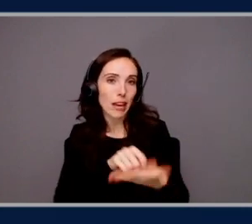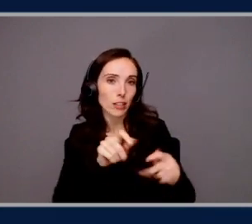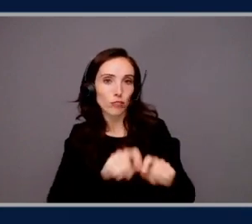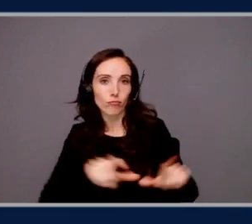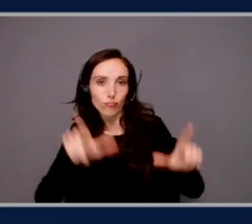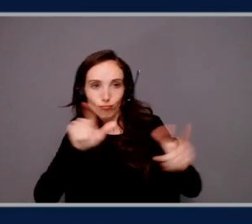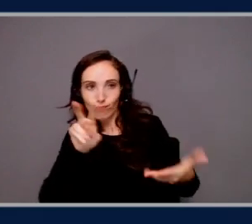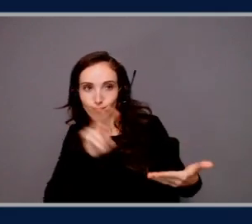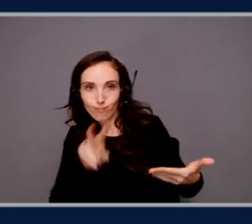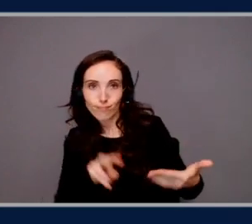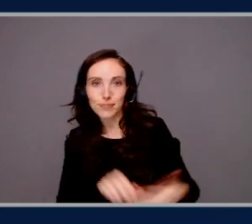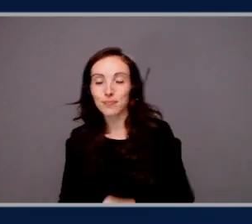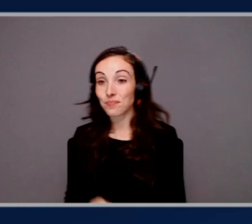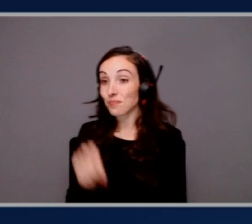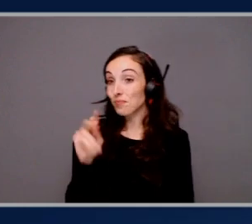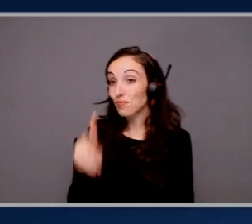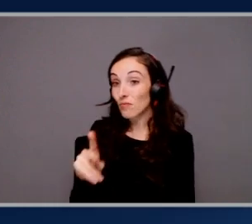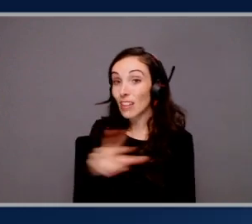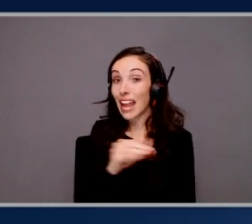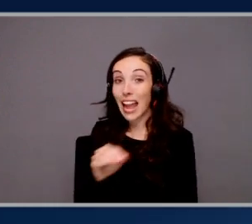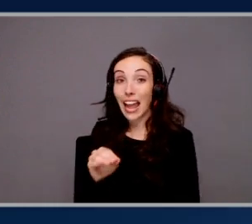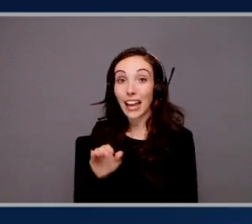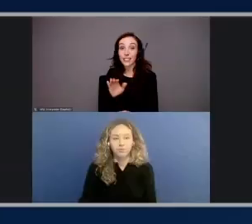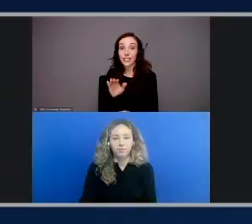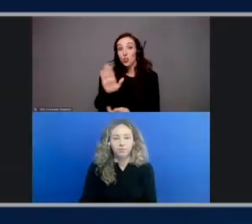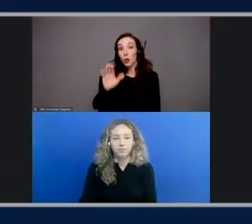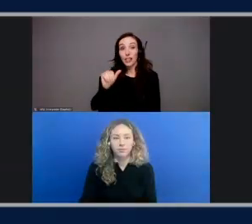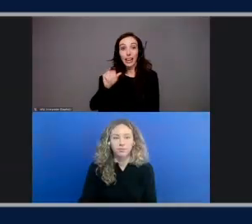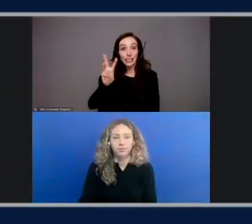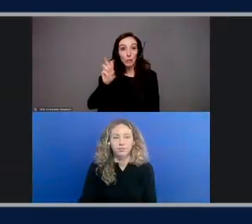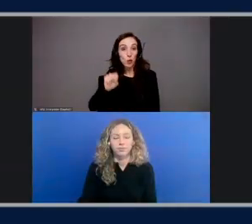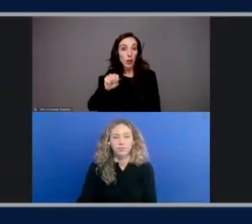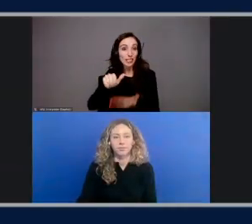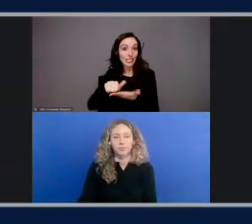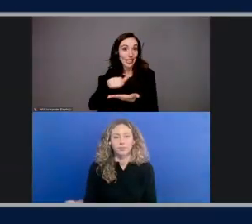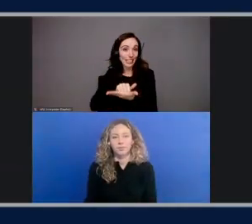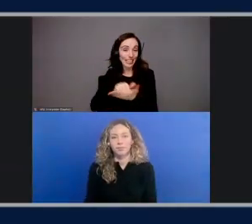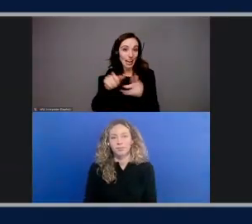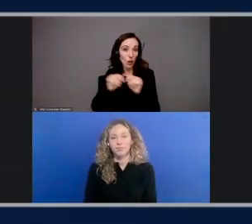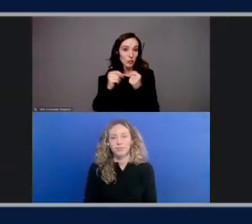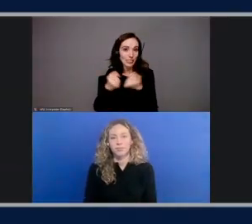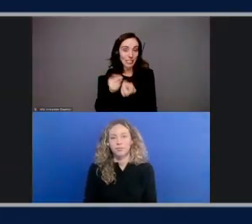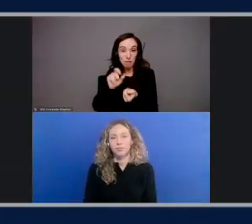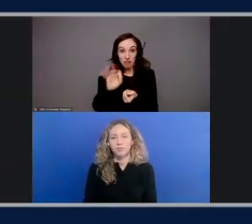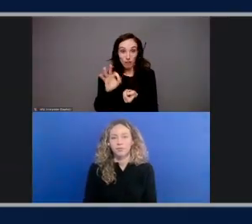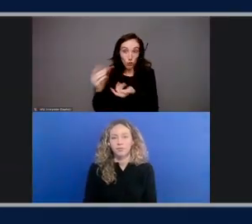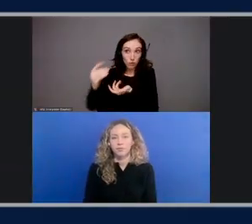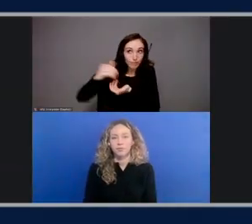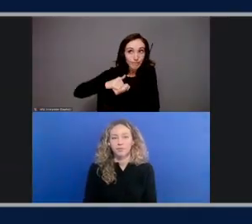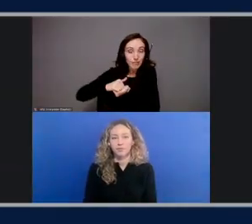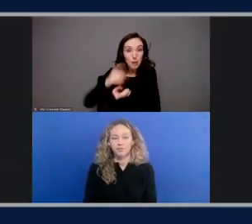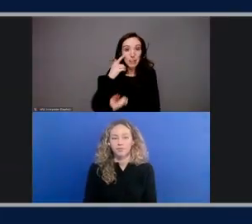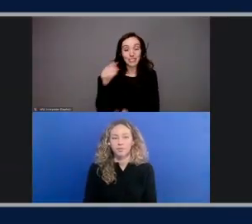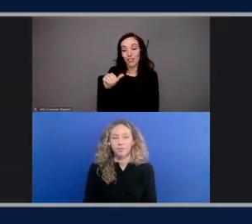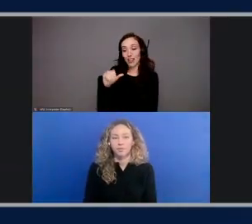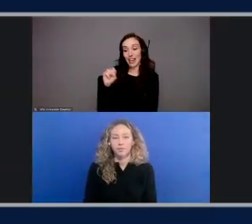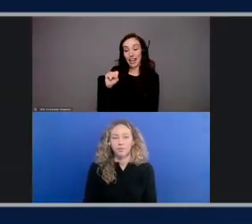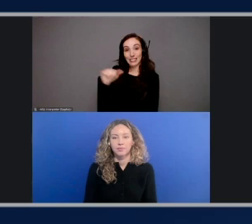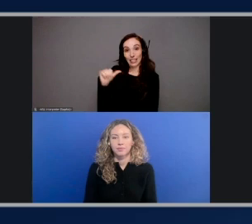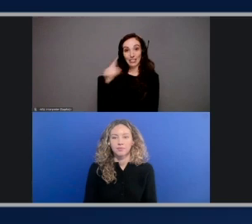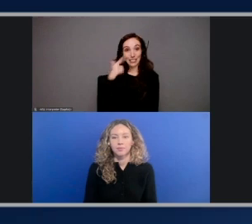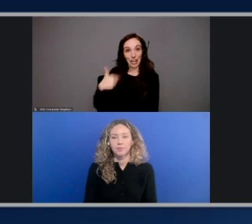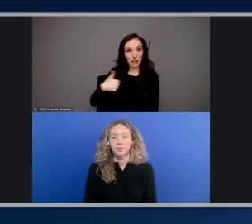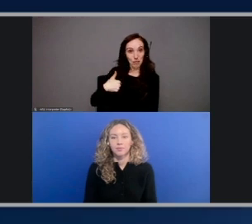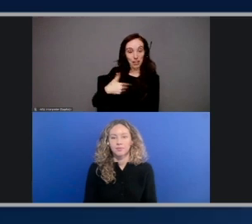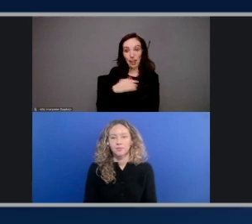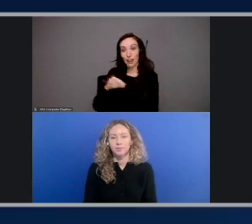Cool. And I'll add, go to your AWS account team if you're working with one, because the SAs like me and Fiona will be able to help you out